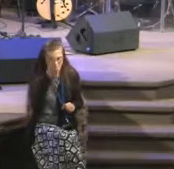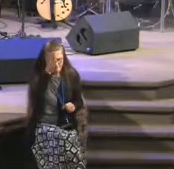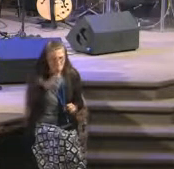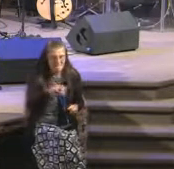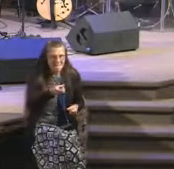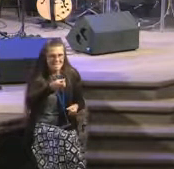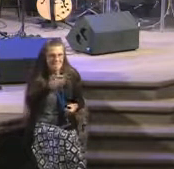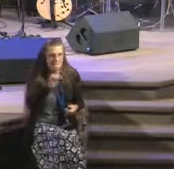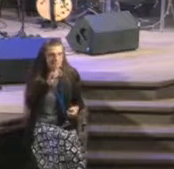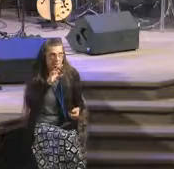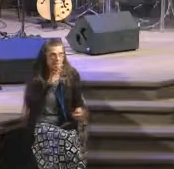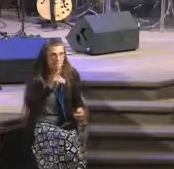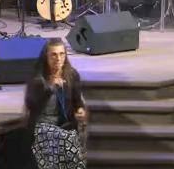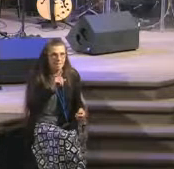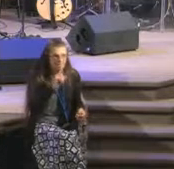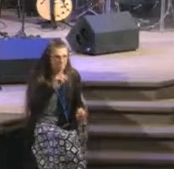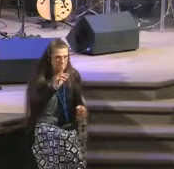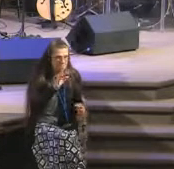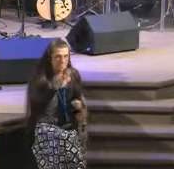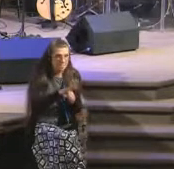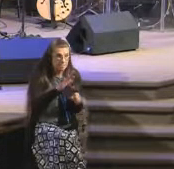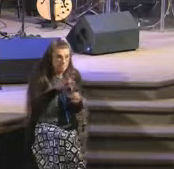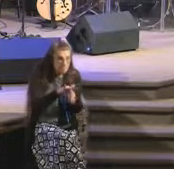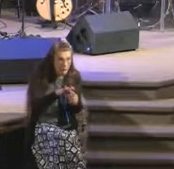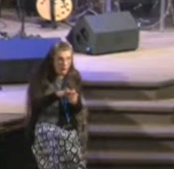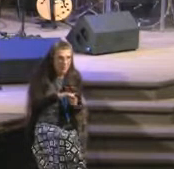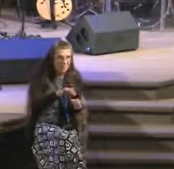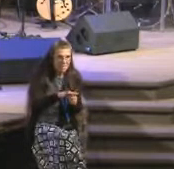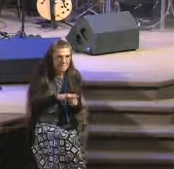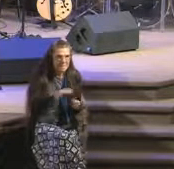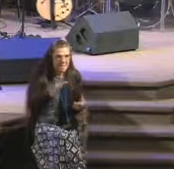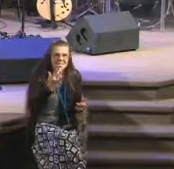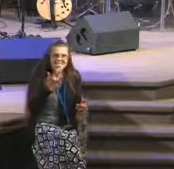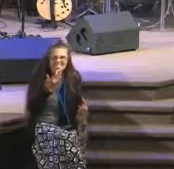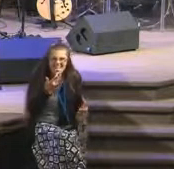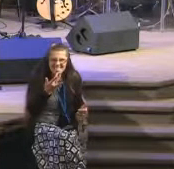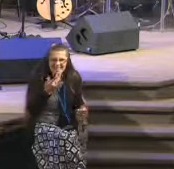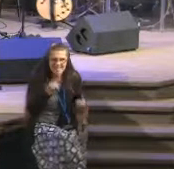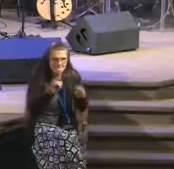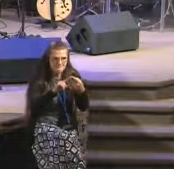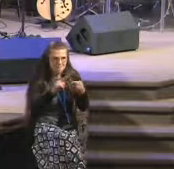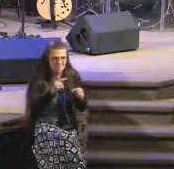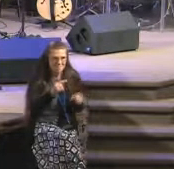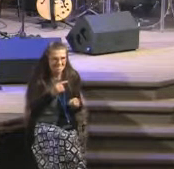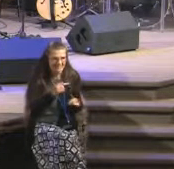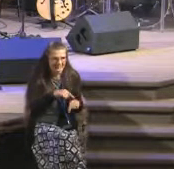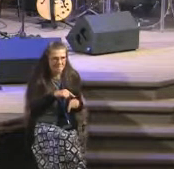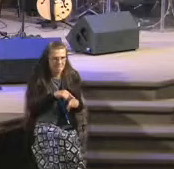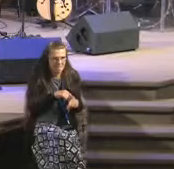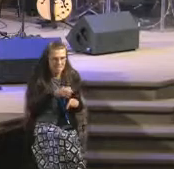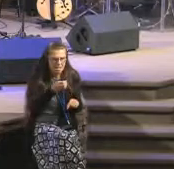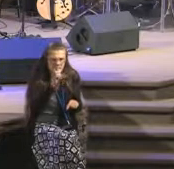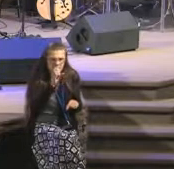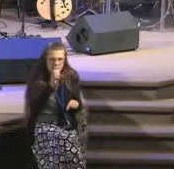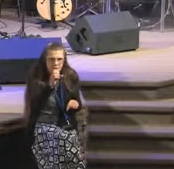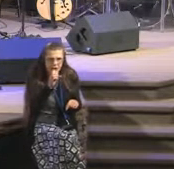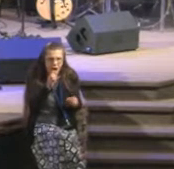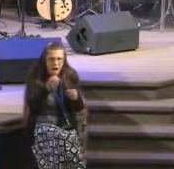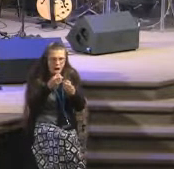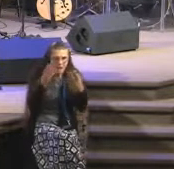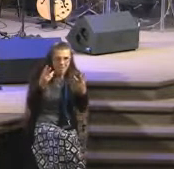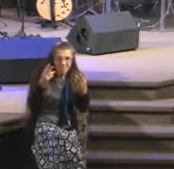never had a soda before. Somebody gets him a little bit of soda, and he drinks it, and all of his